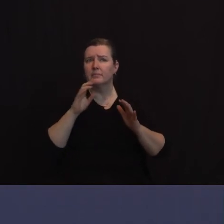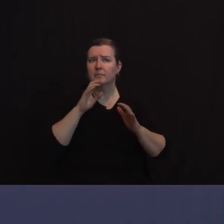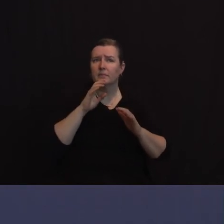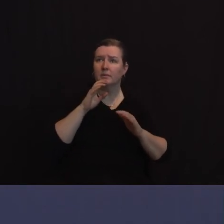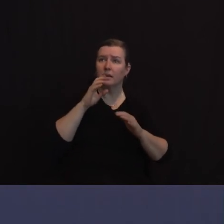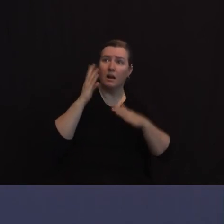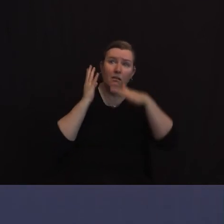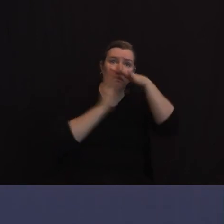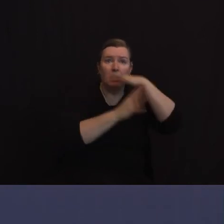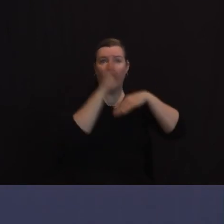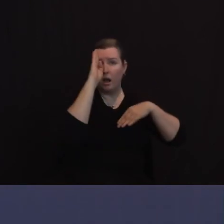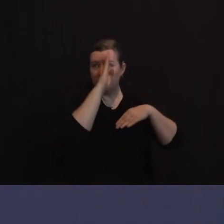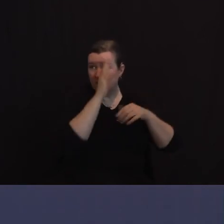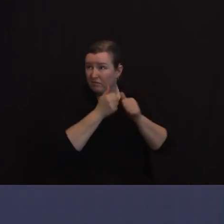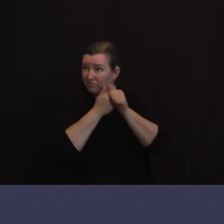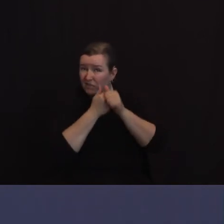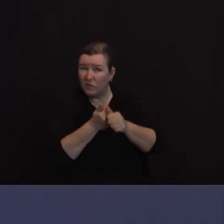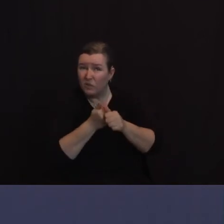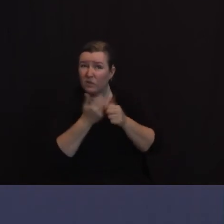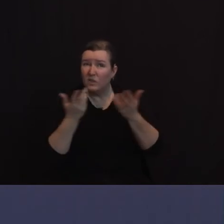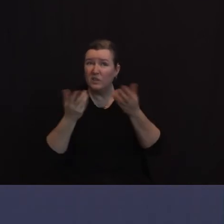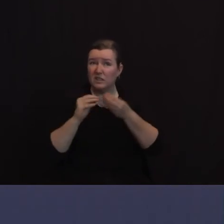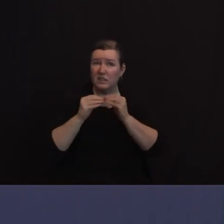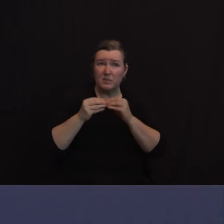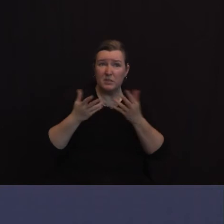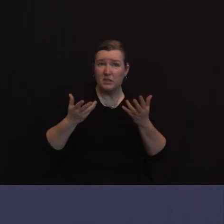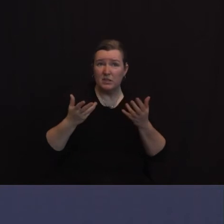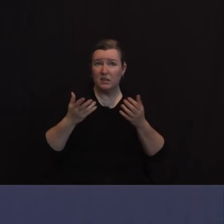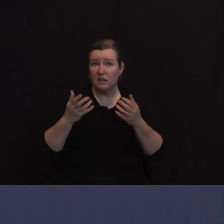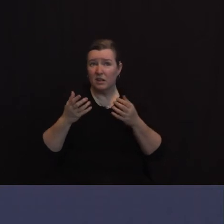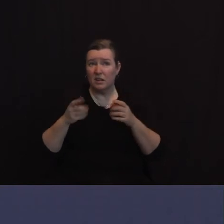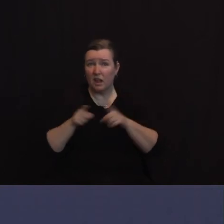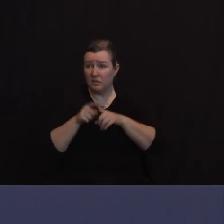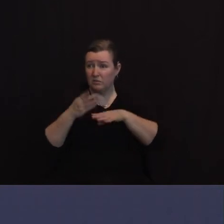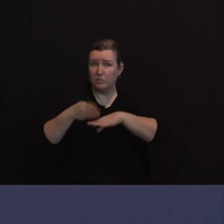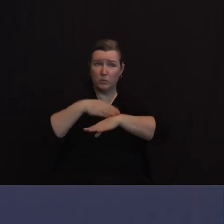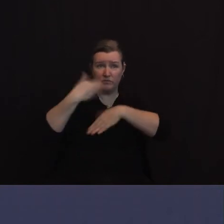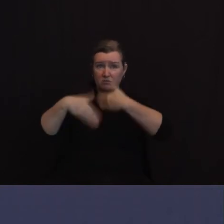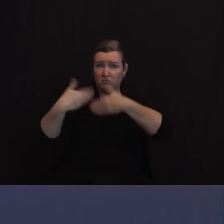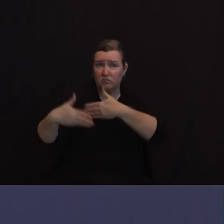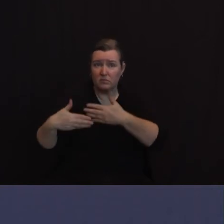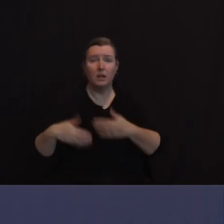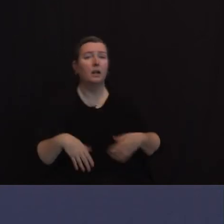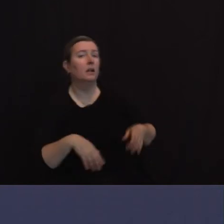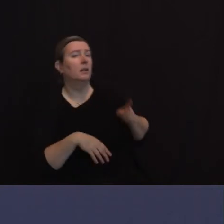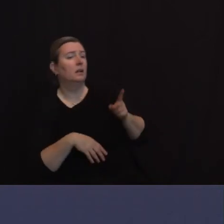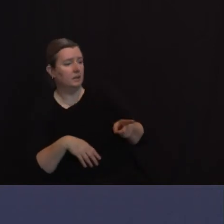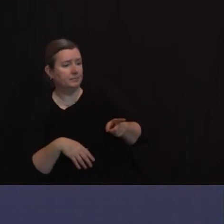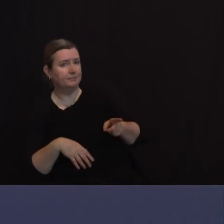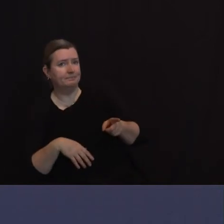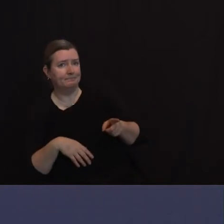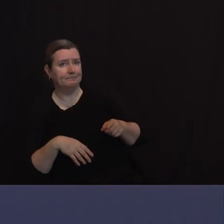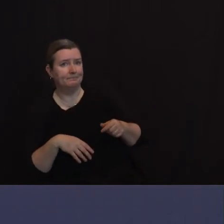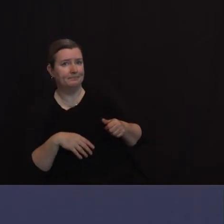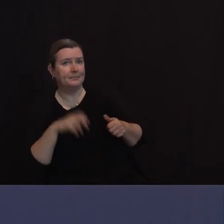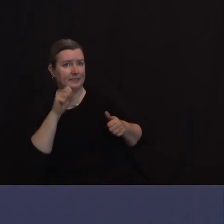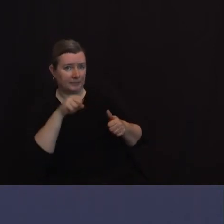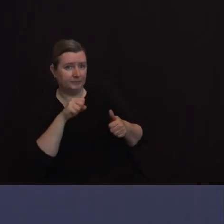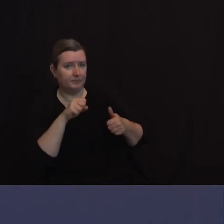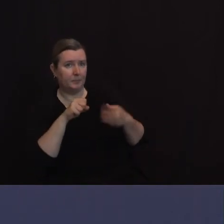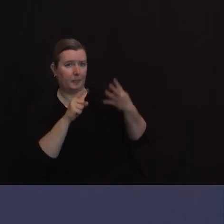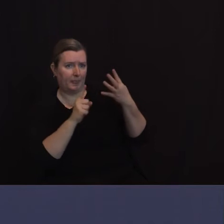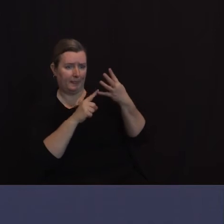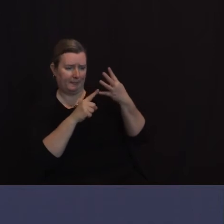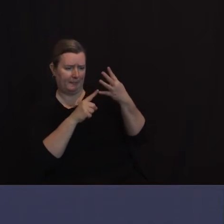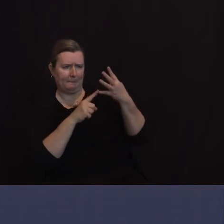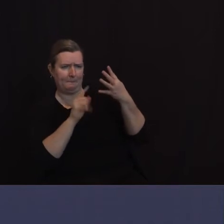it progresses? Thank you. I think on the last one, the answer has to be yes. It gives you more confidence. But